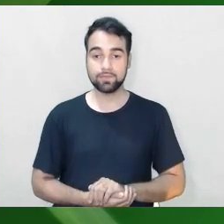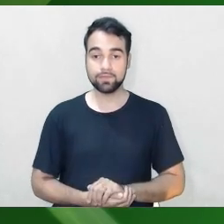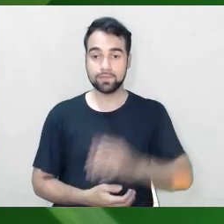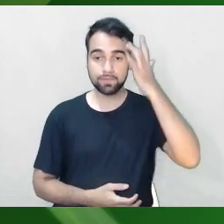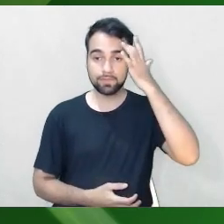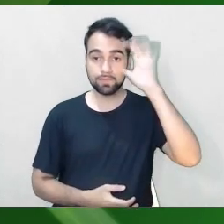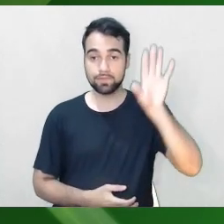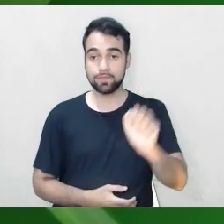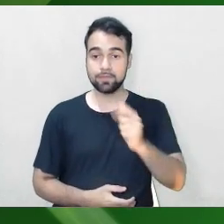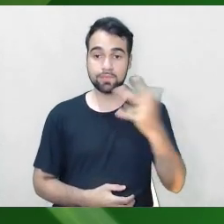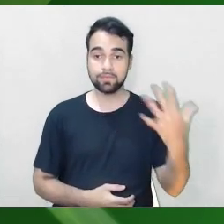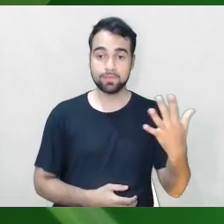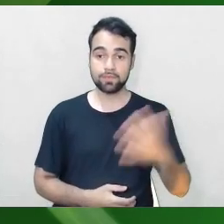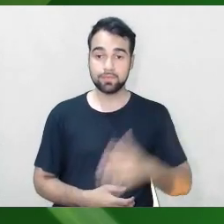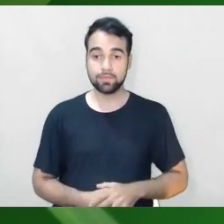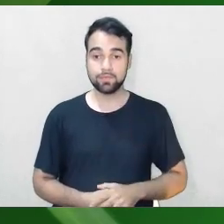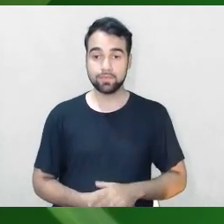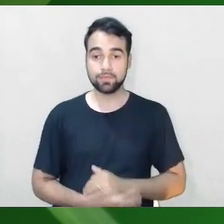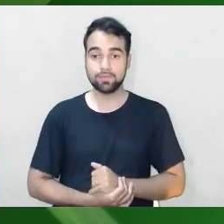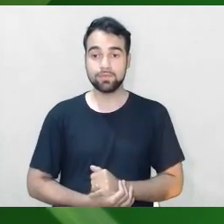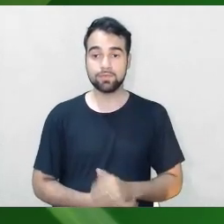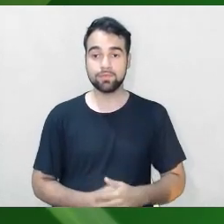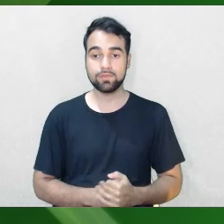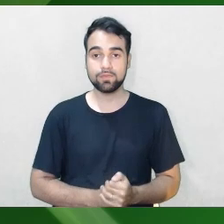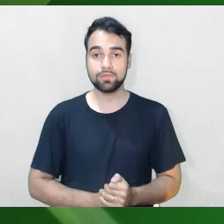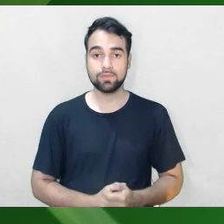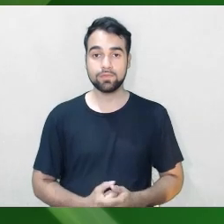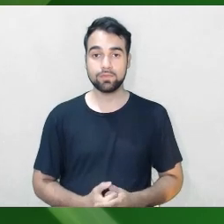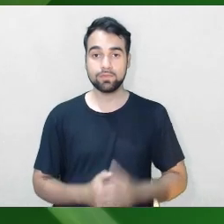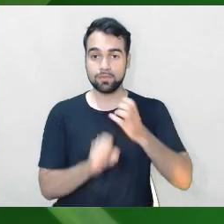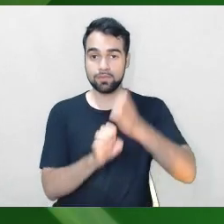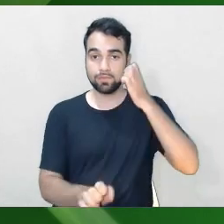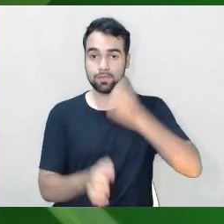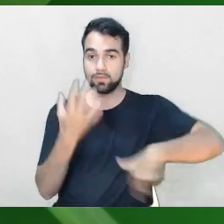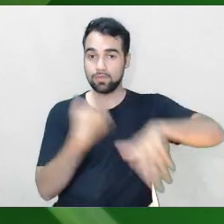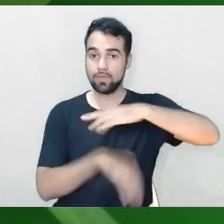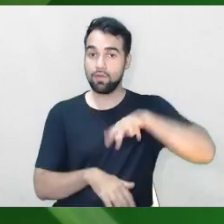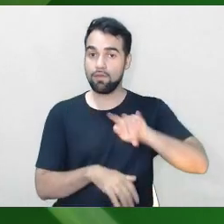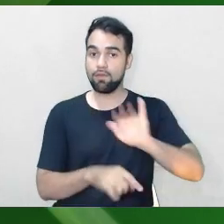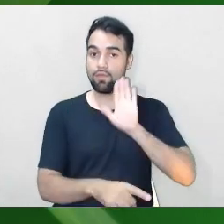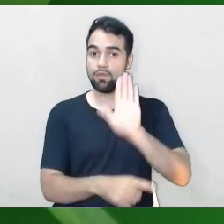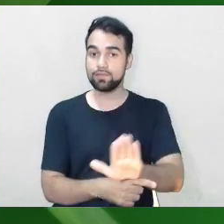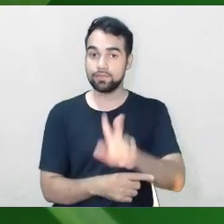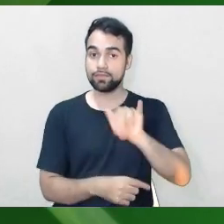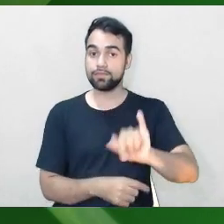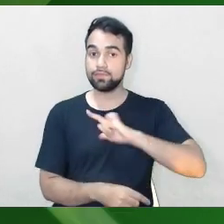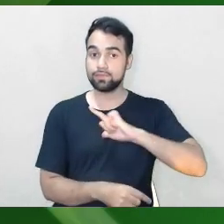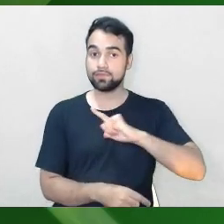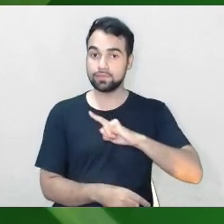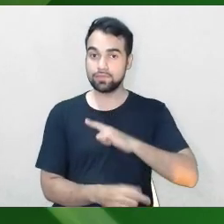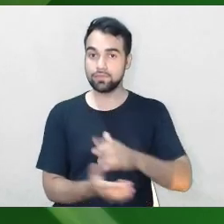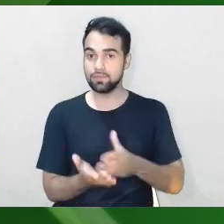that I don't know how much is its capacity. The engineering of chaos will